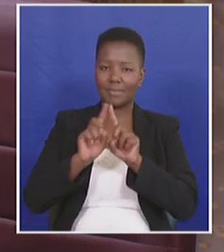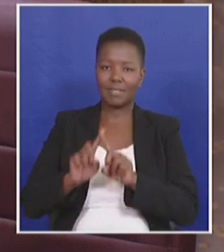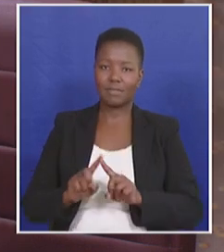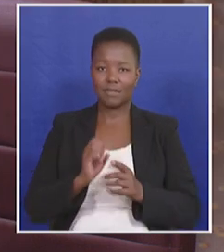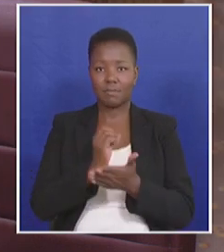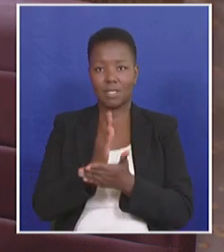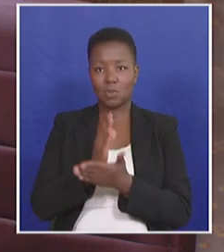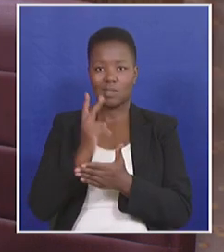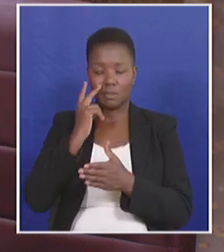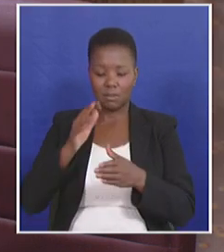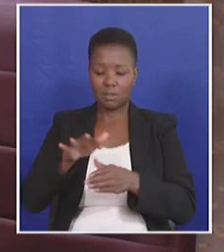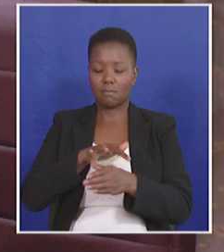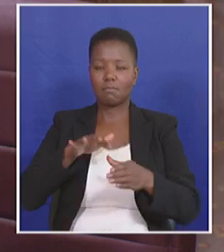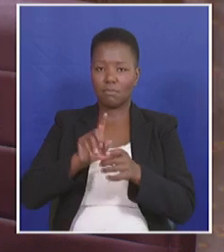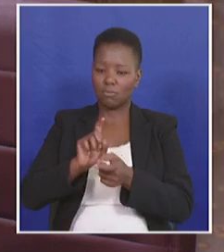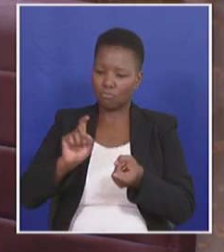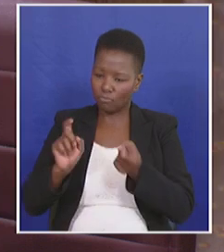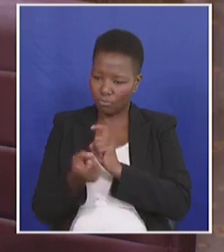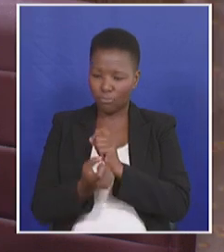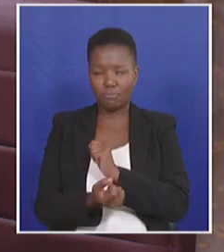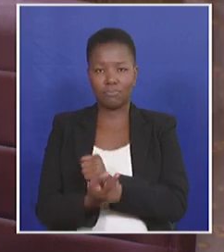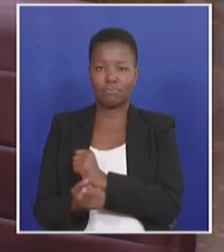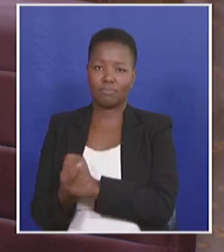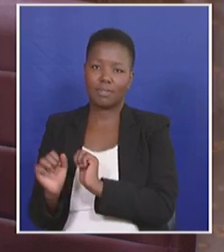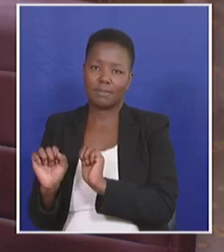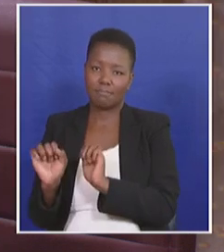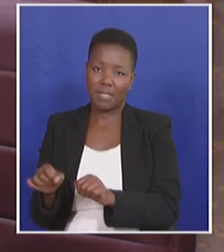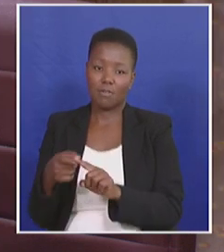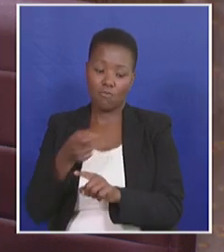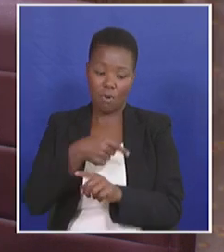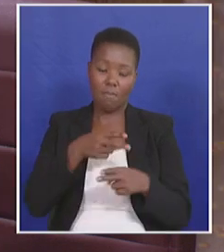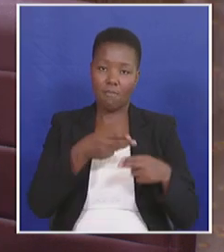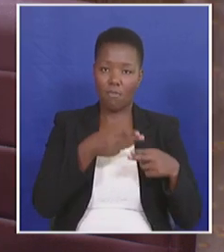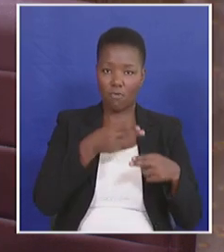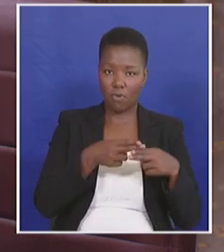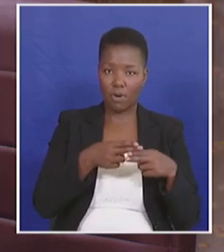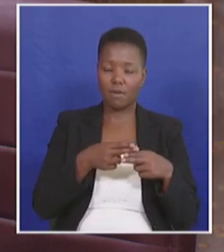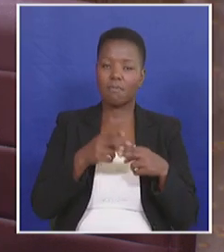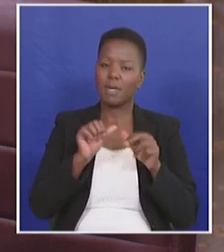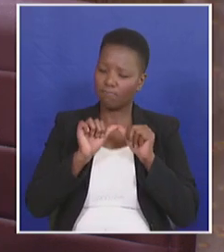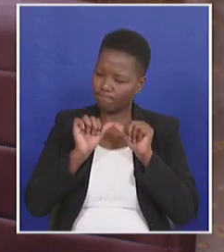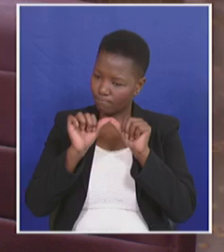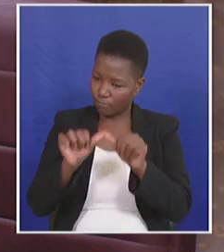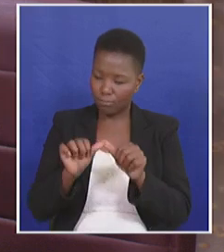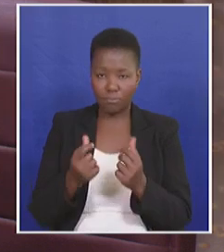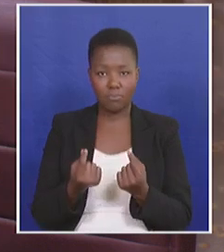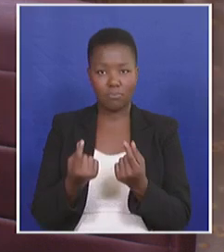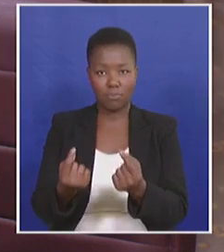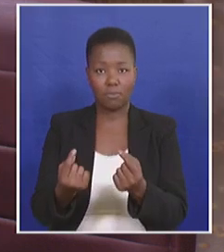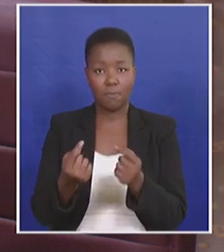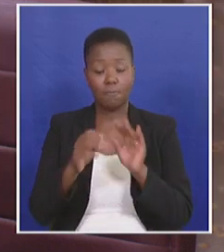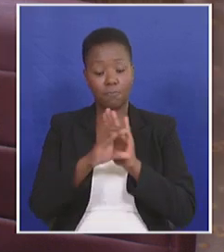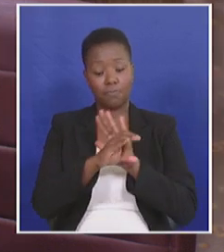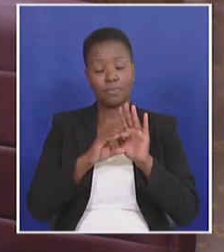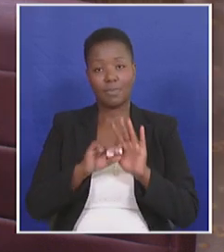the transformative measures put in place by the National Forum will be institutionalized and sustained. Section 98(4)